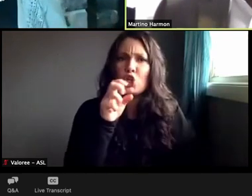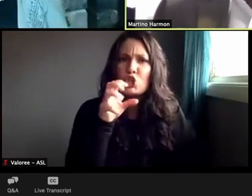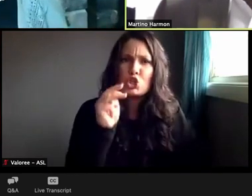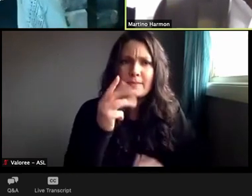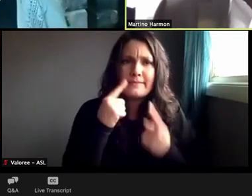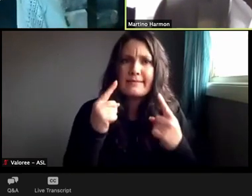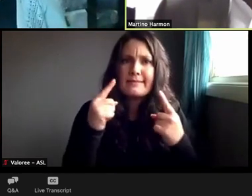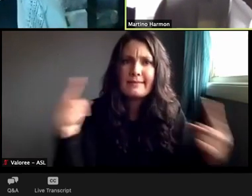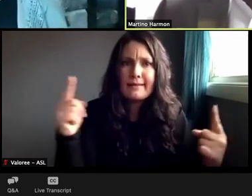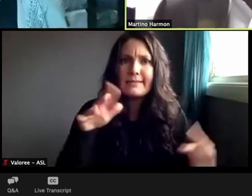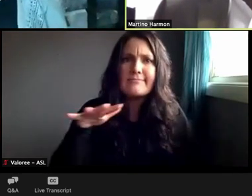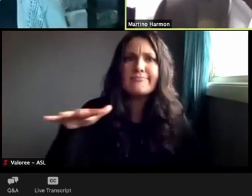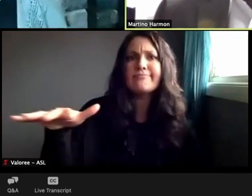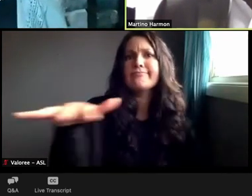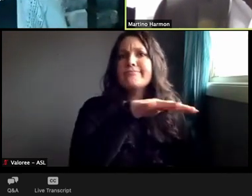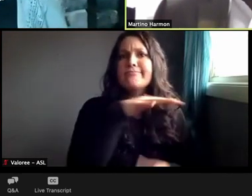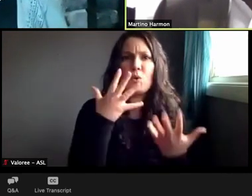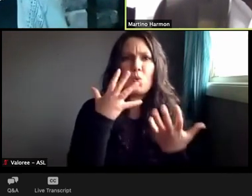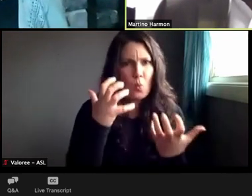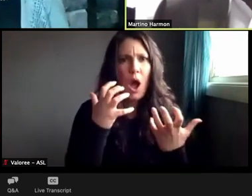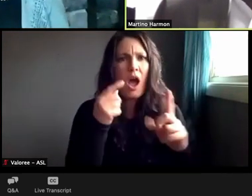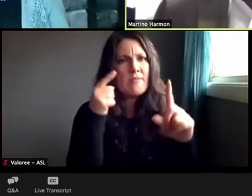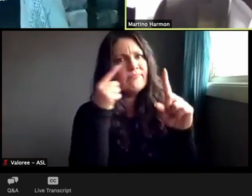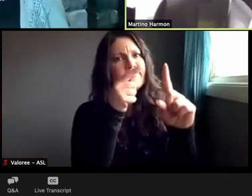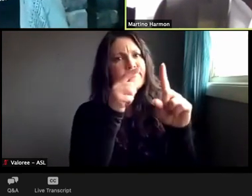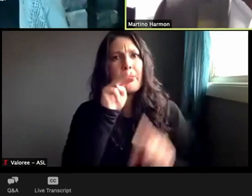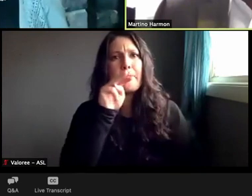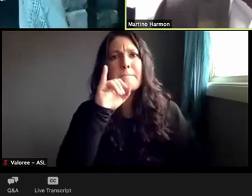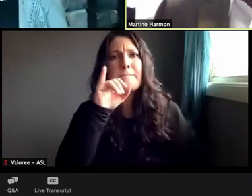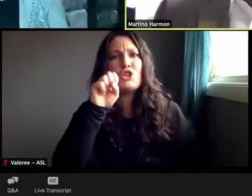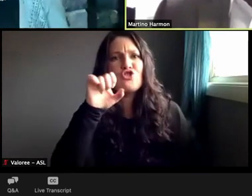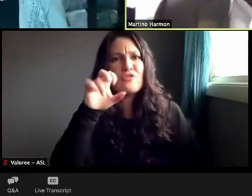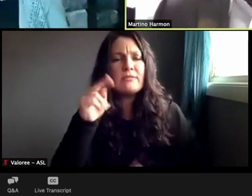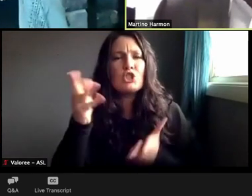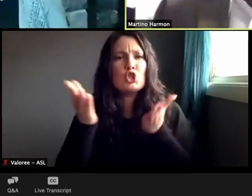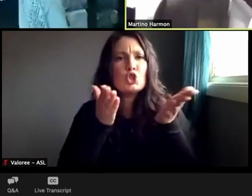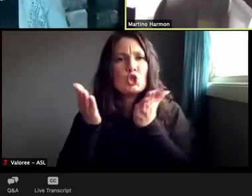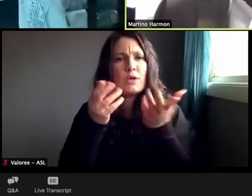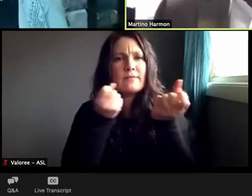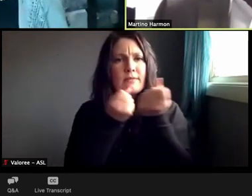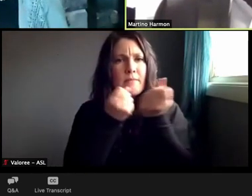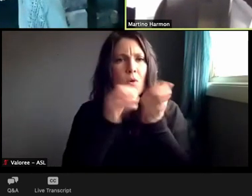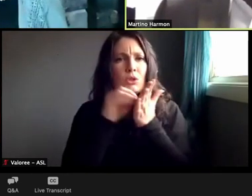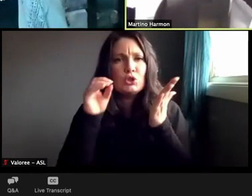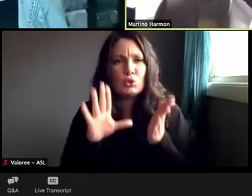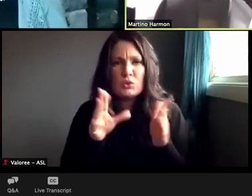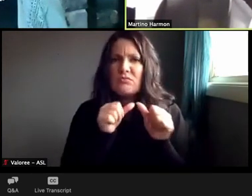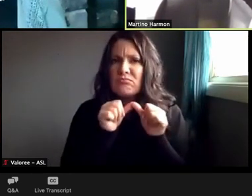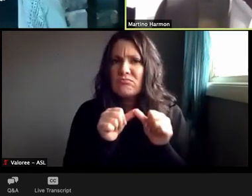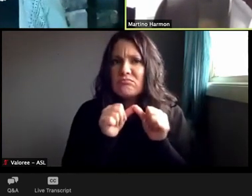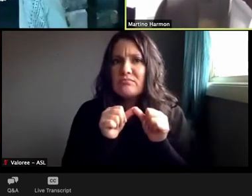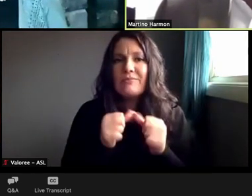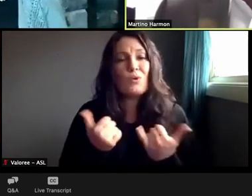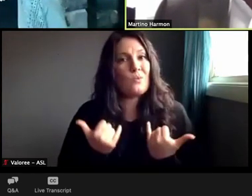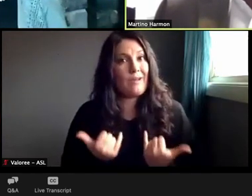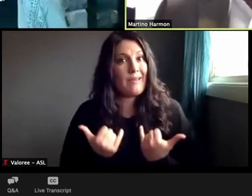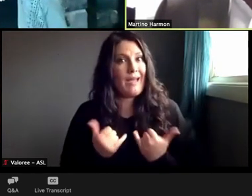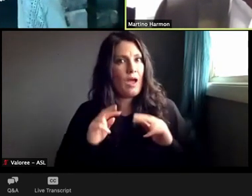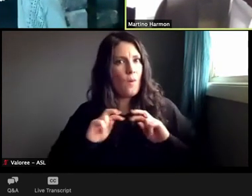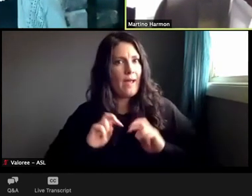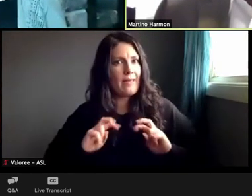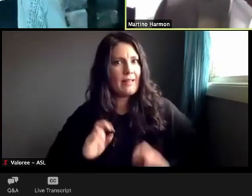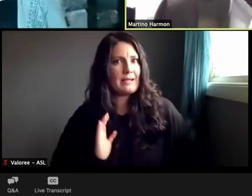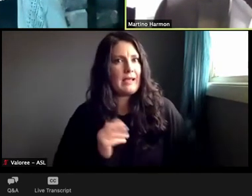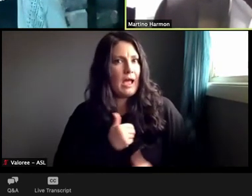can continue to deliver on our mission of serving and supporting students. Part of what we're doing right now is analyzing our strategic